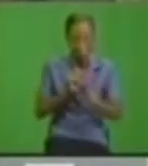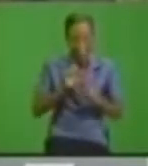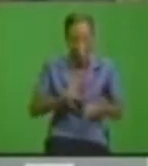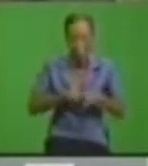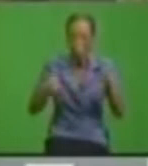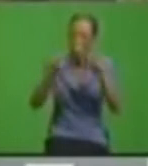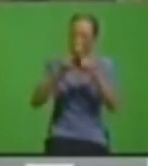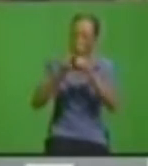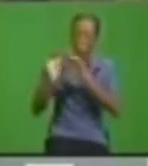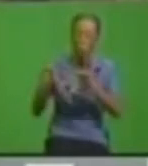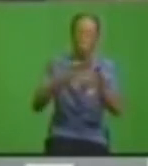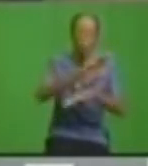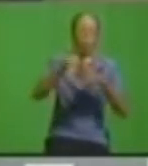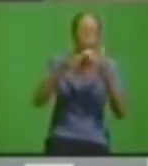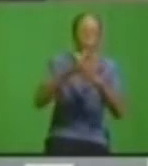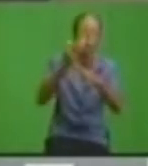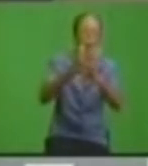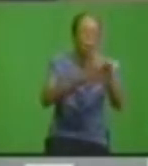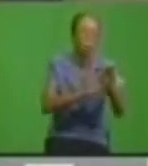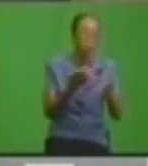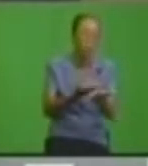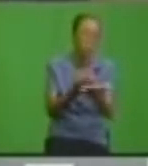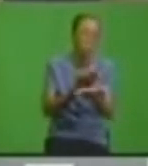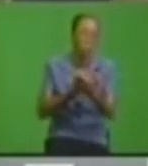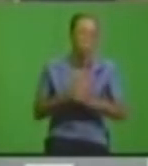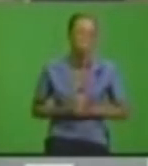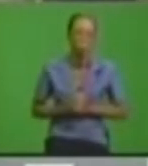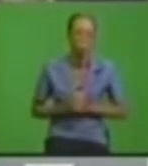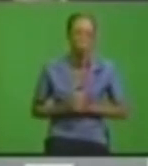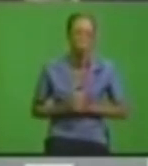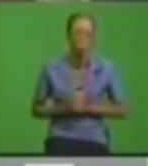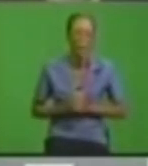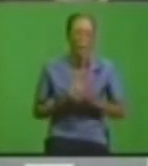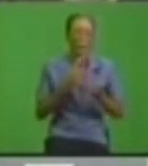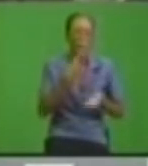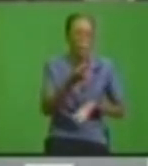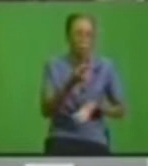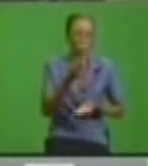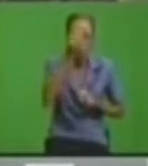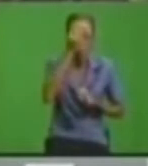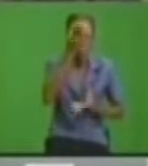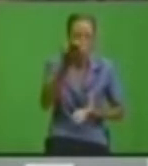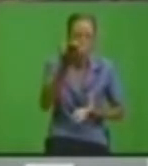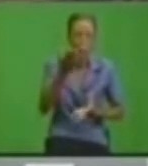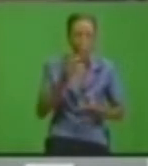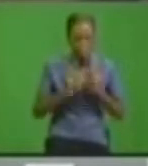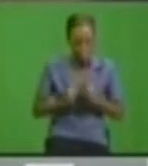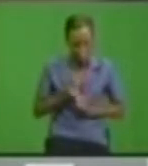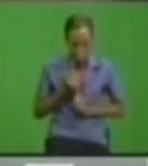the entire Caribbean region. You see, ladies and gentlemen, it was never meant to be a Trinidad and Tobago